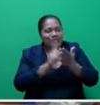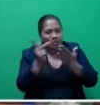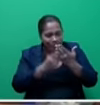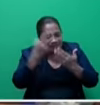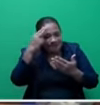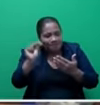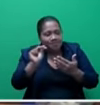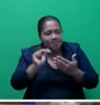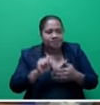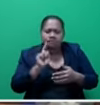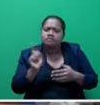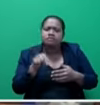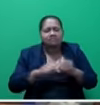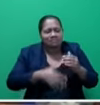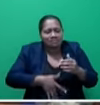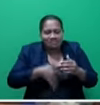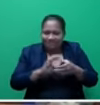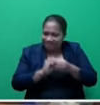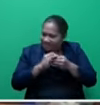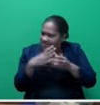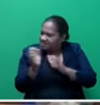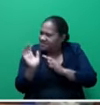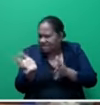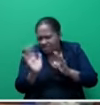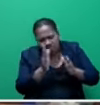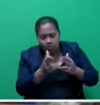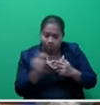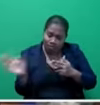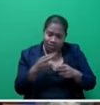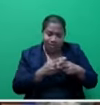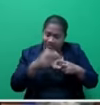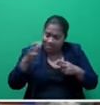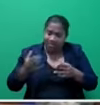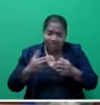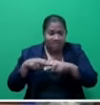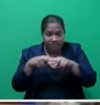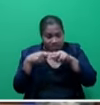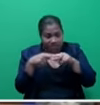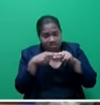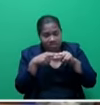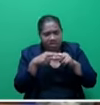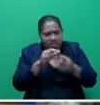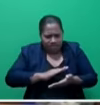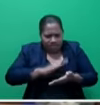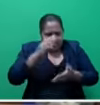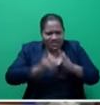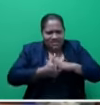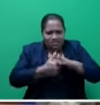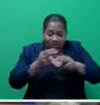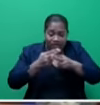feeling of ownership, having Talanua sessions with all farmers across Fiji to increase accessibility for farmers and the general